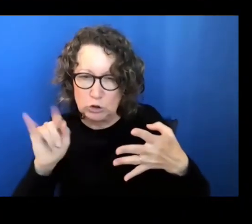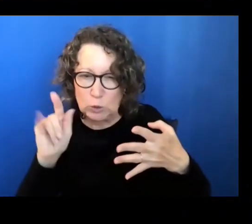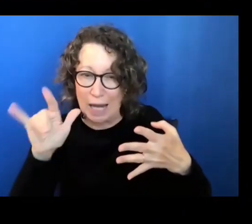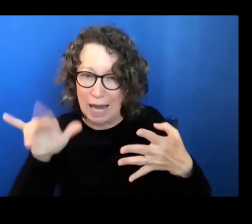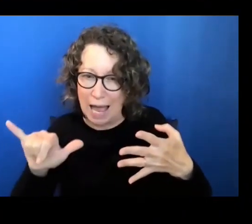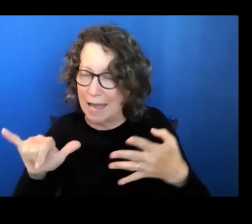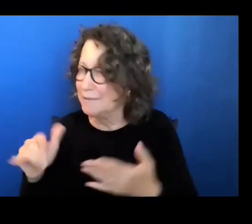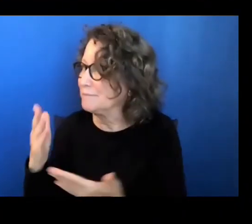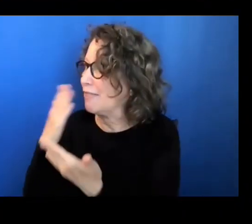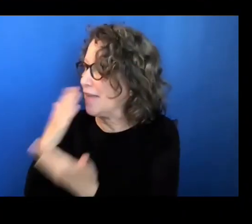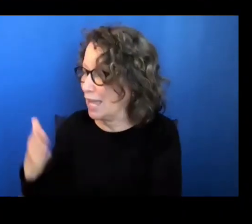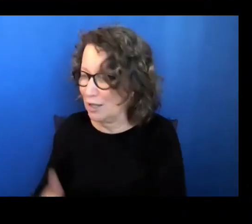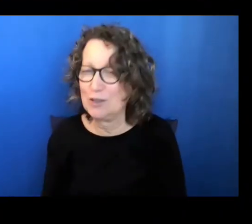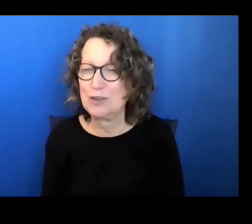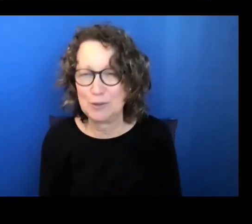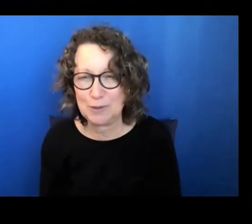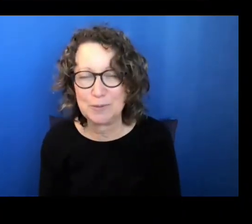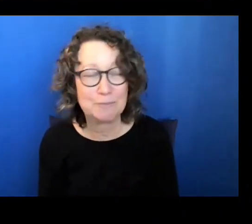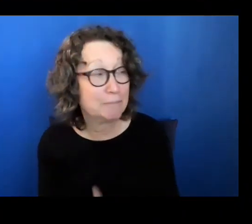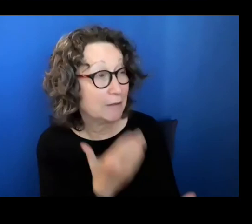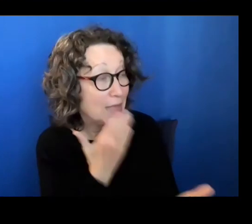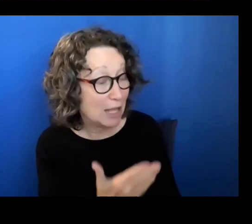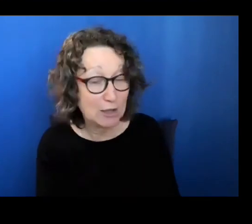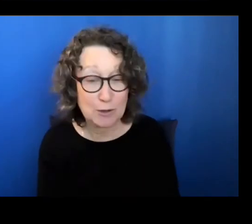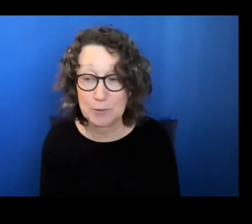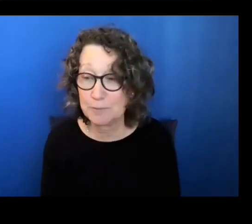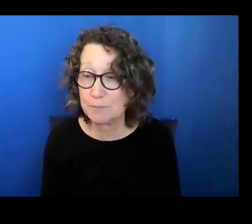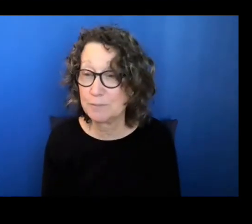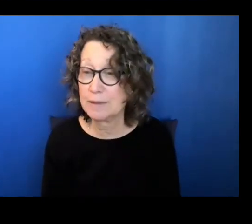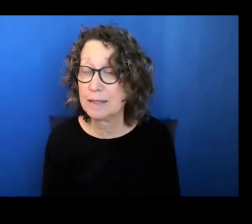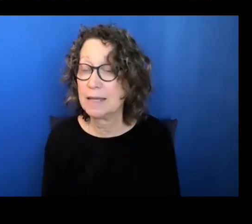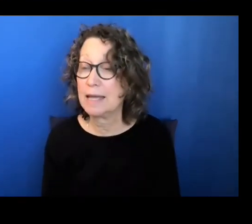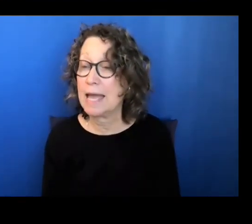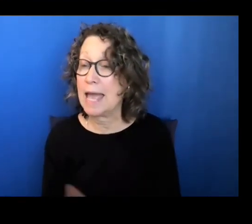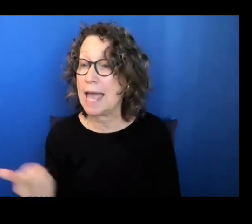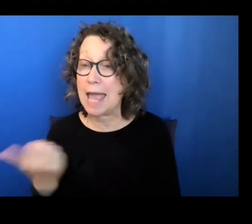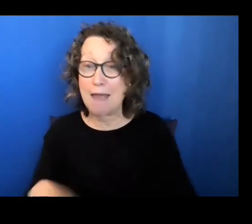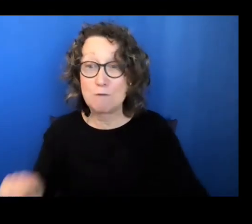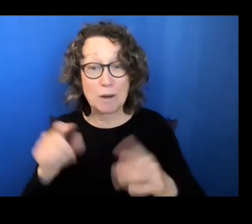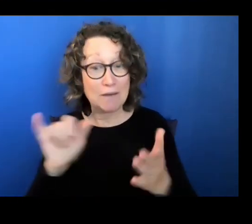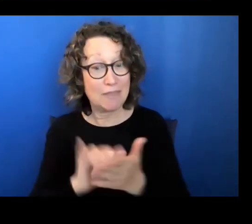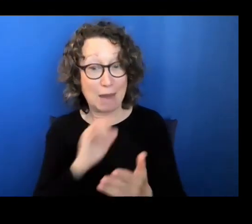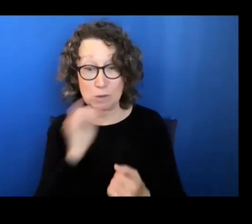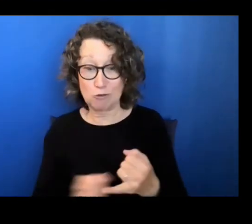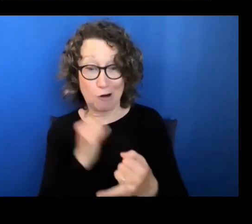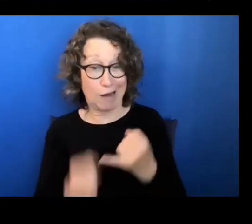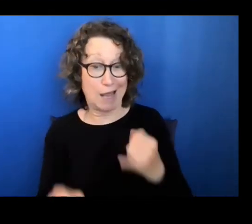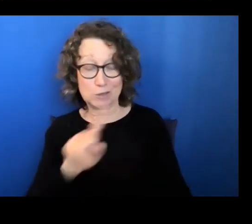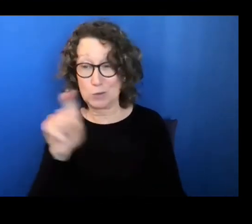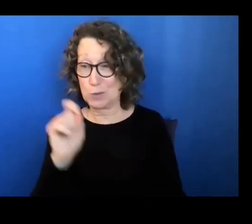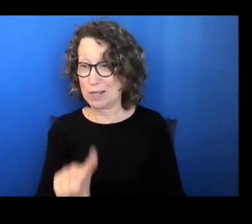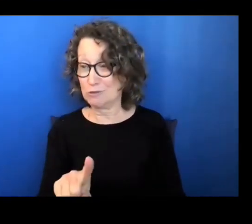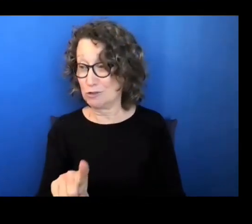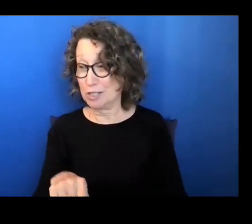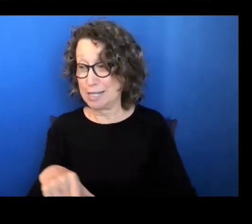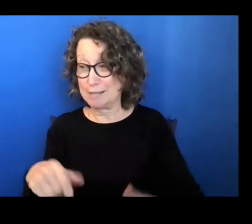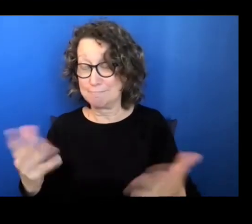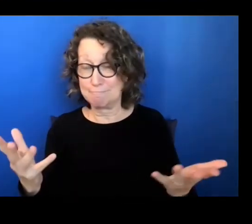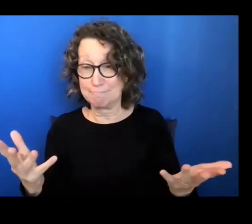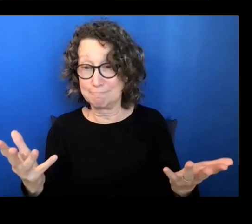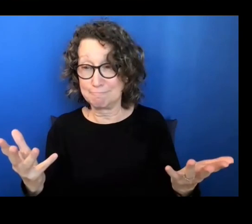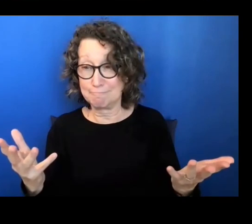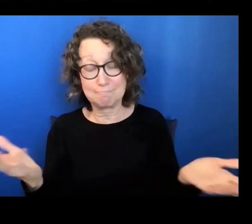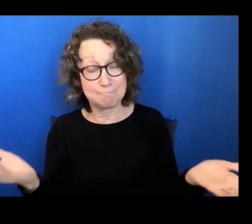Thank you so much. Thank you, Atmica and everyone. That actually was our last question,